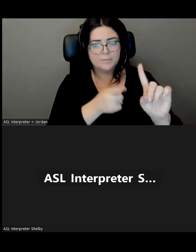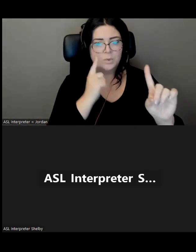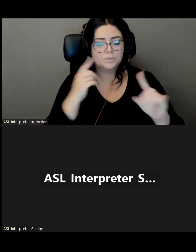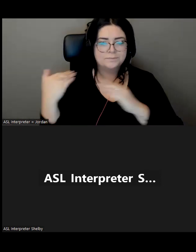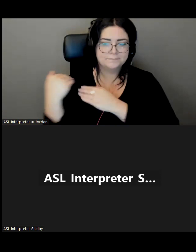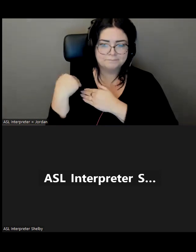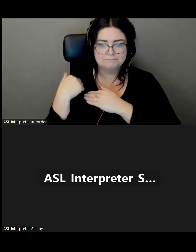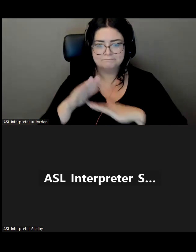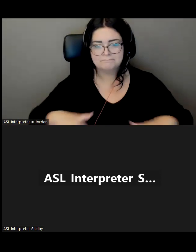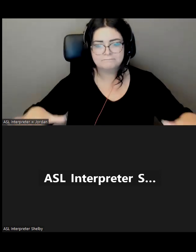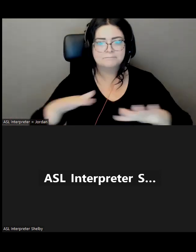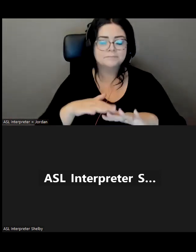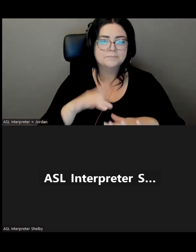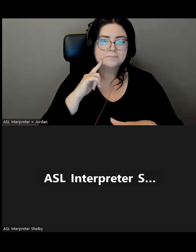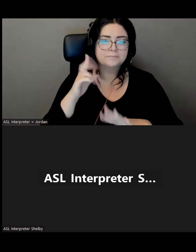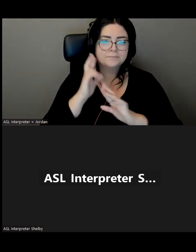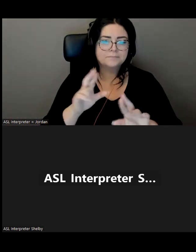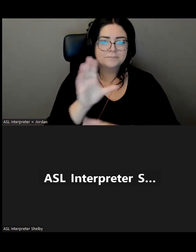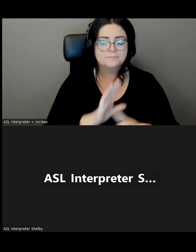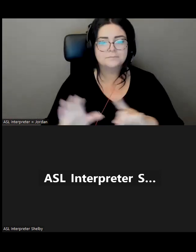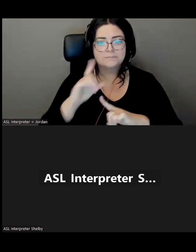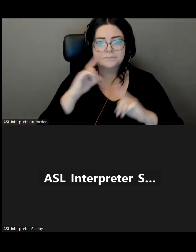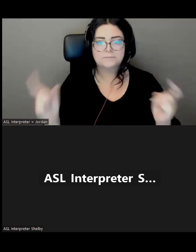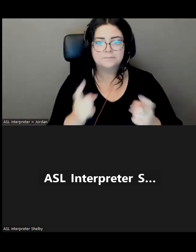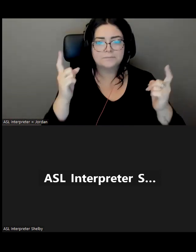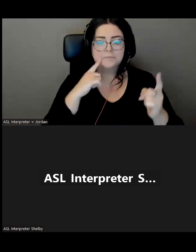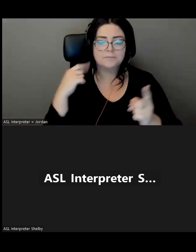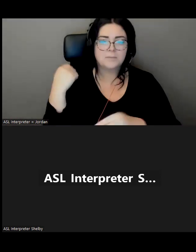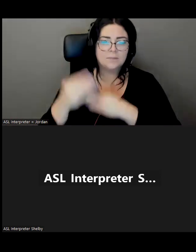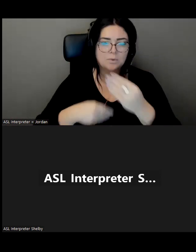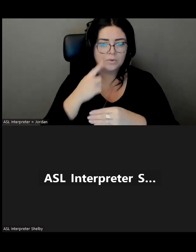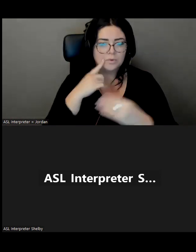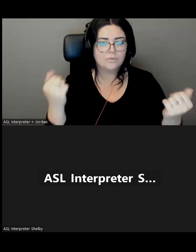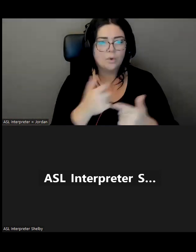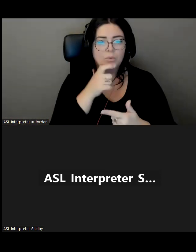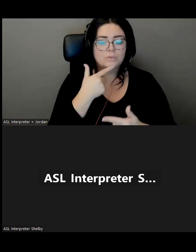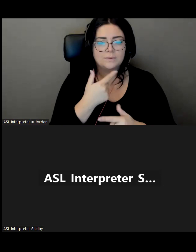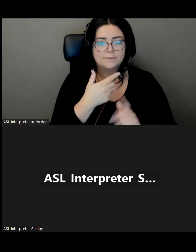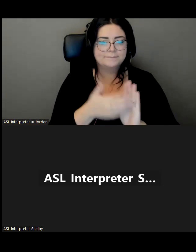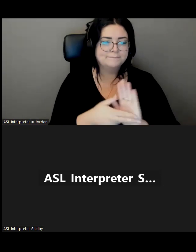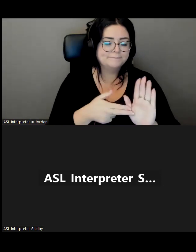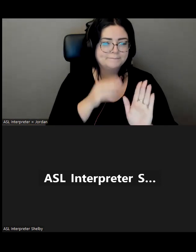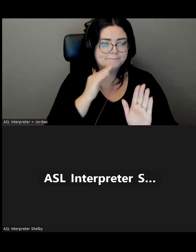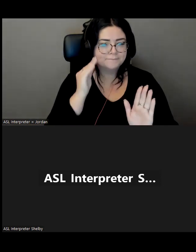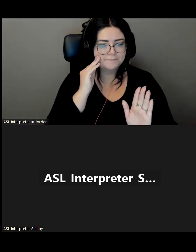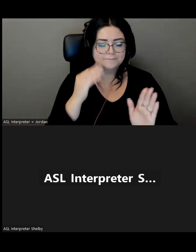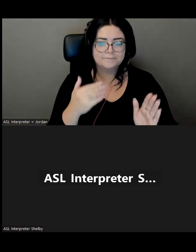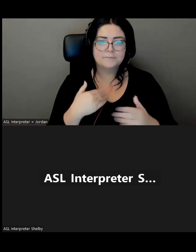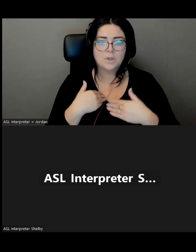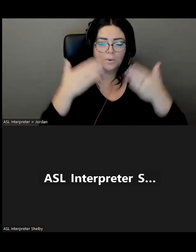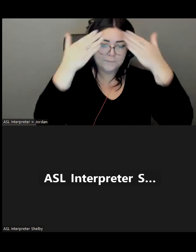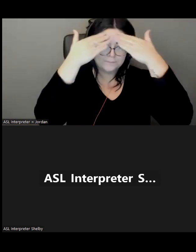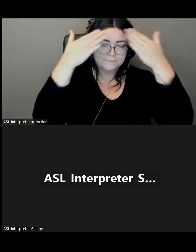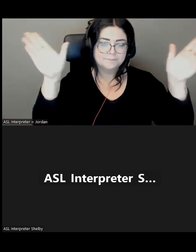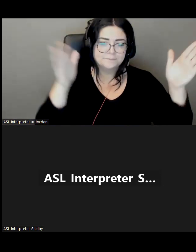the cultures, ceremonies, and the traditions of all who call it home. As we open our hearts and minds to the past,